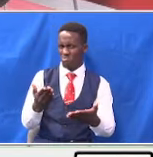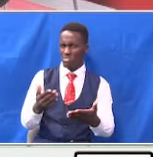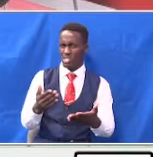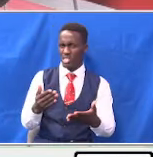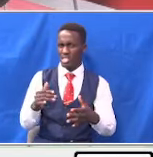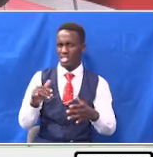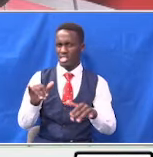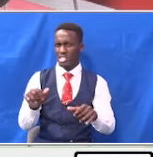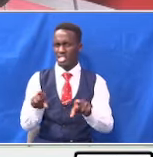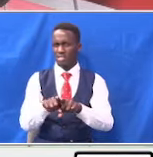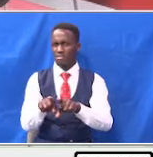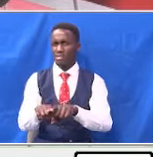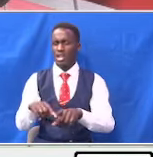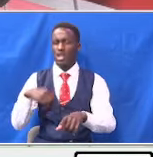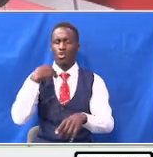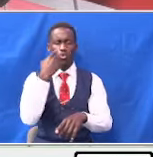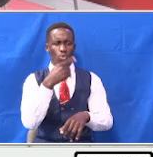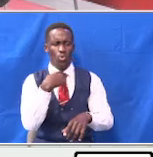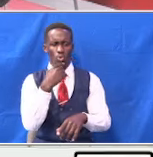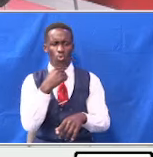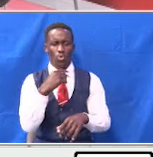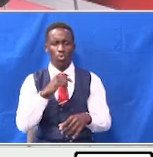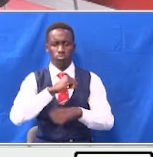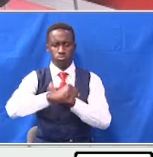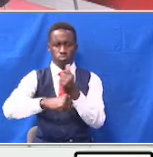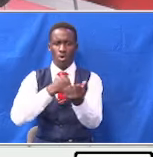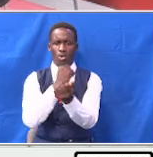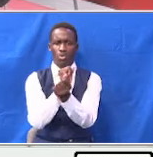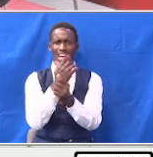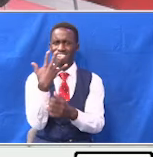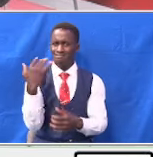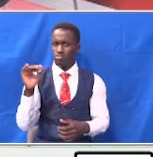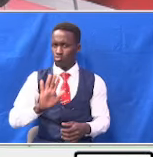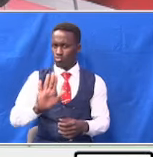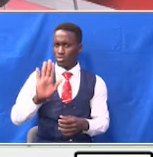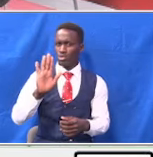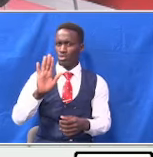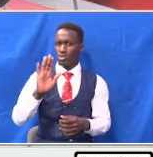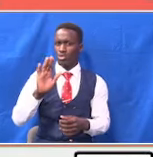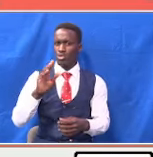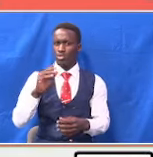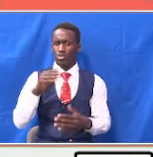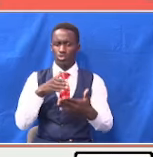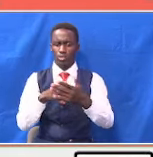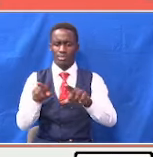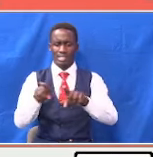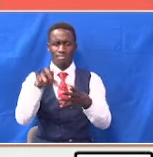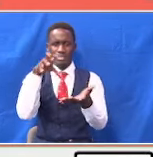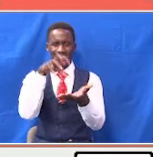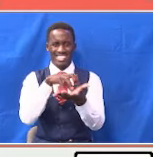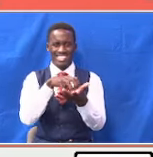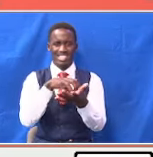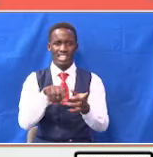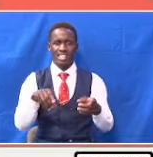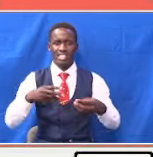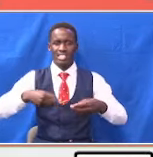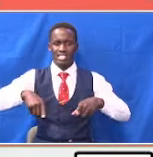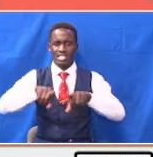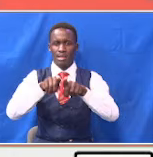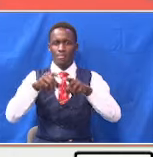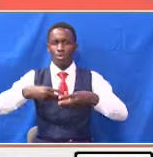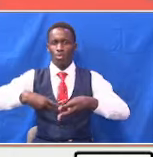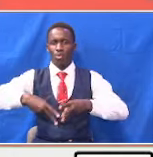So, and who has tied their hands from dealing with such cases? The way